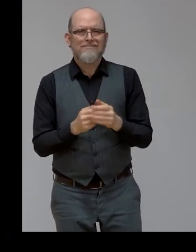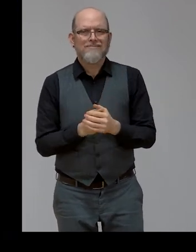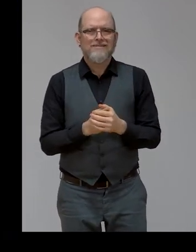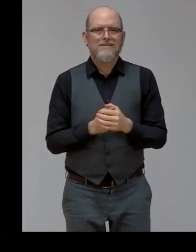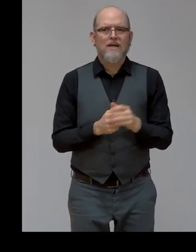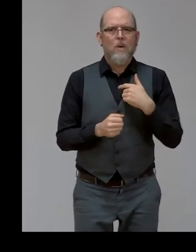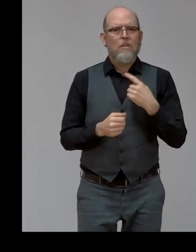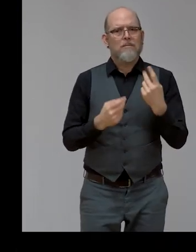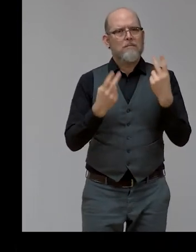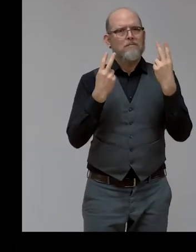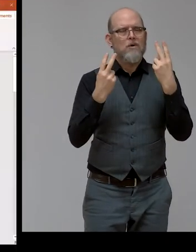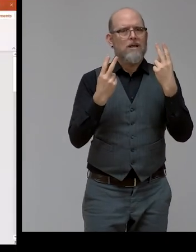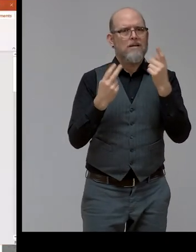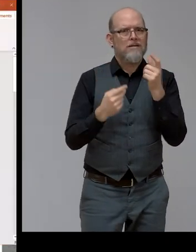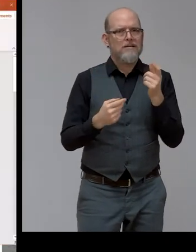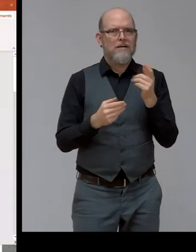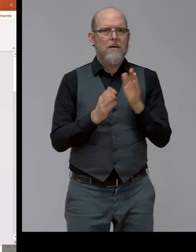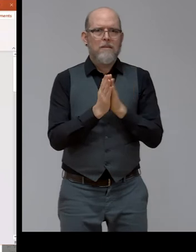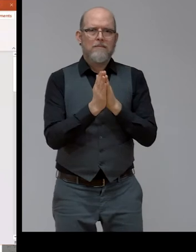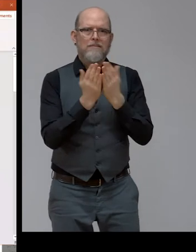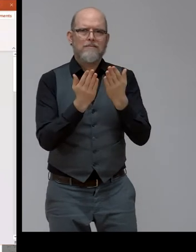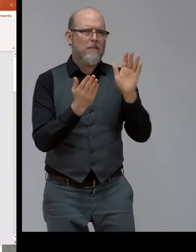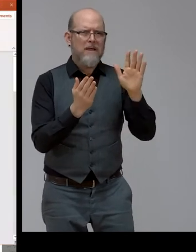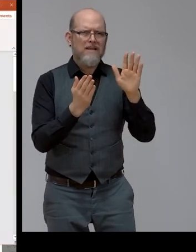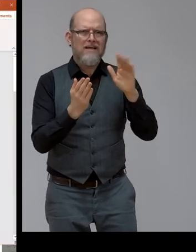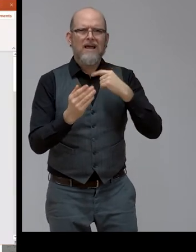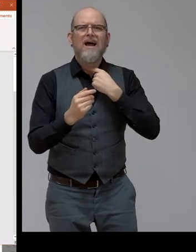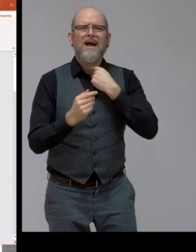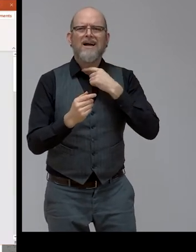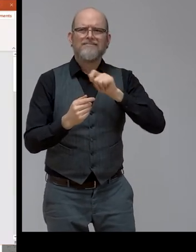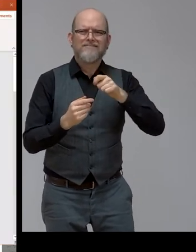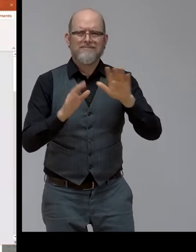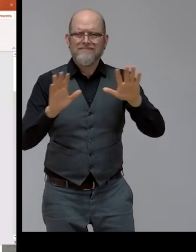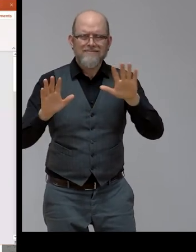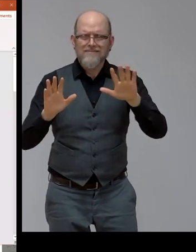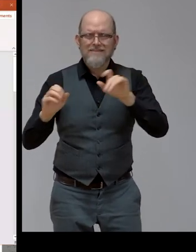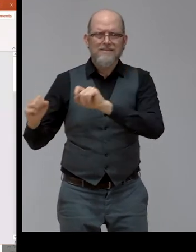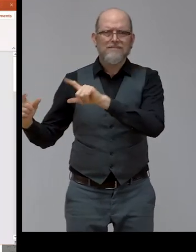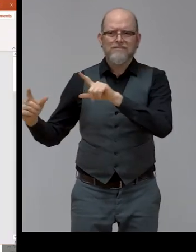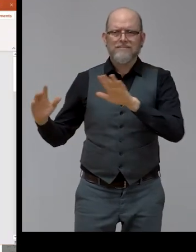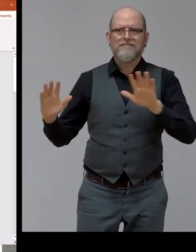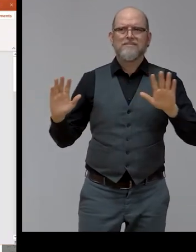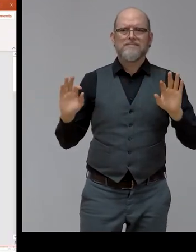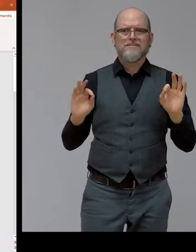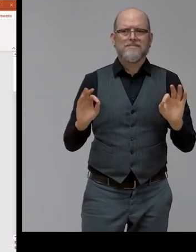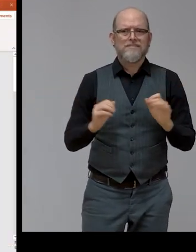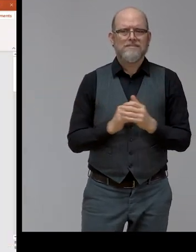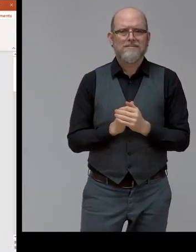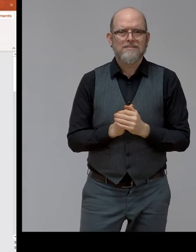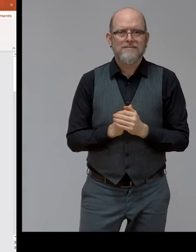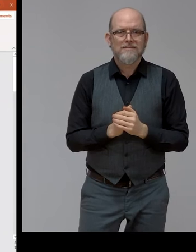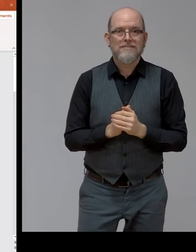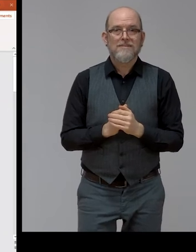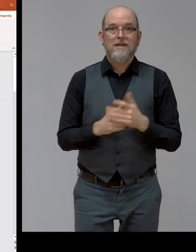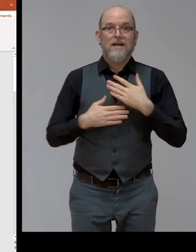days is to unmute yourself, and I still do the same. Thank you all so, so much. I'm delighted to be